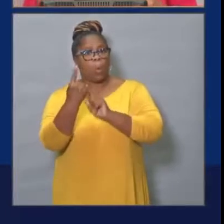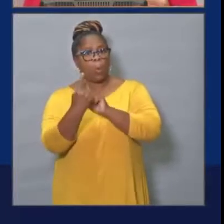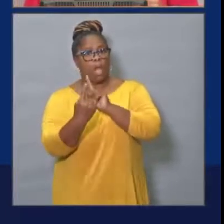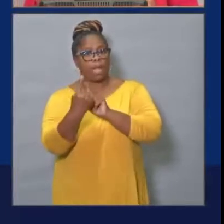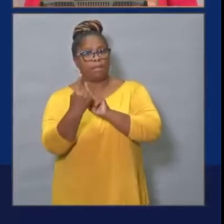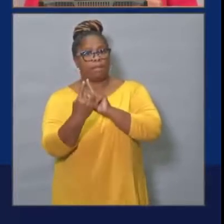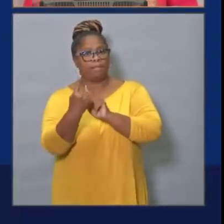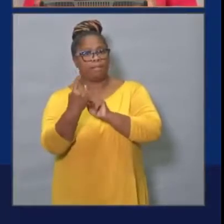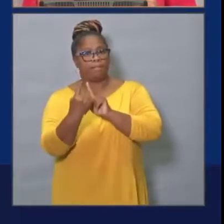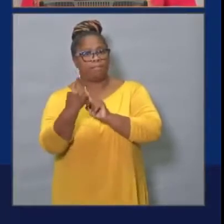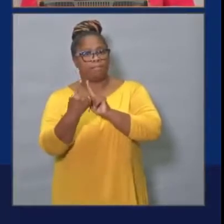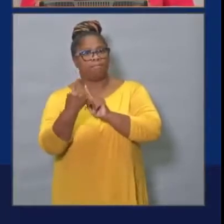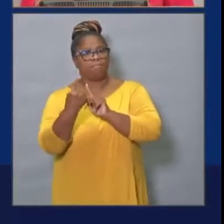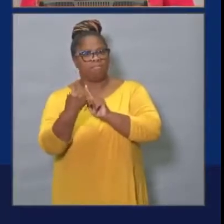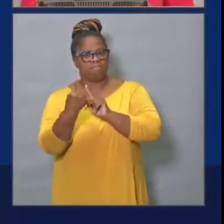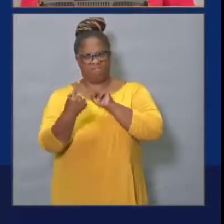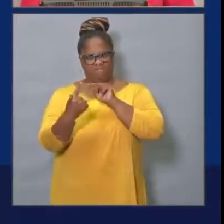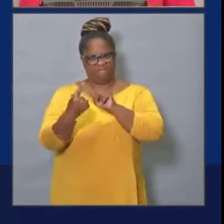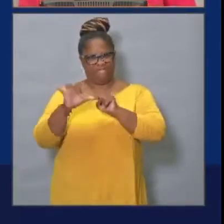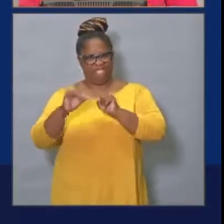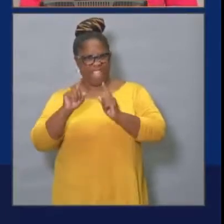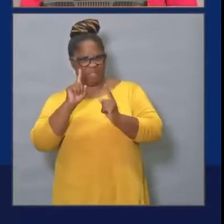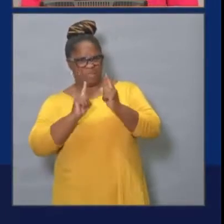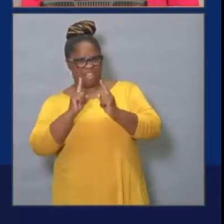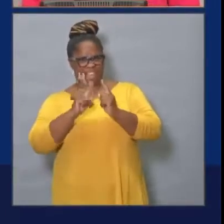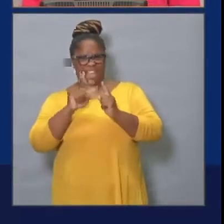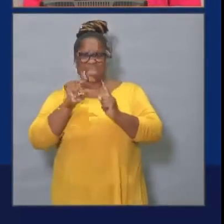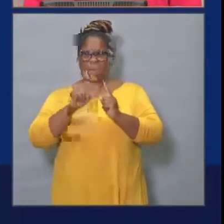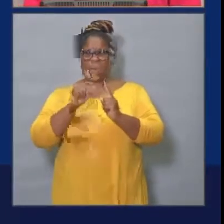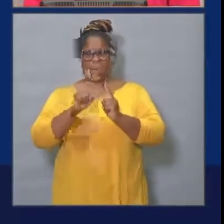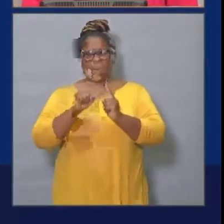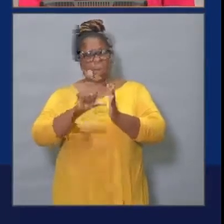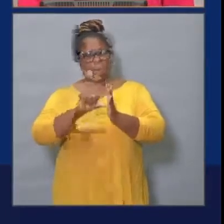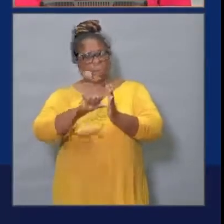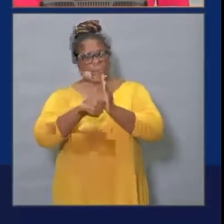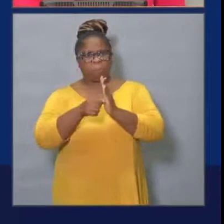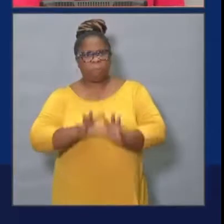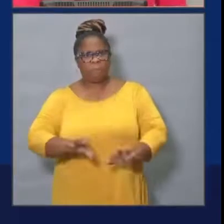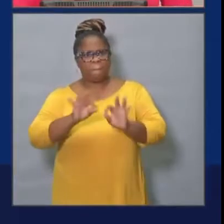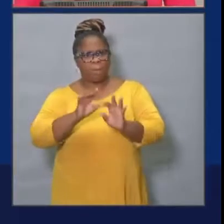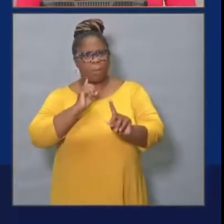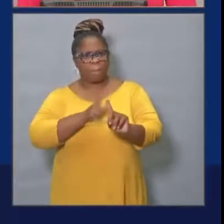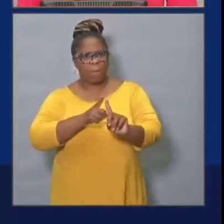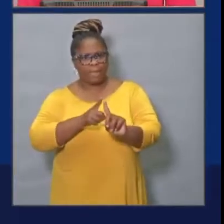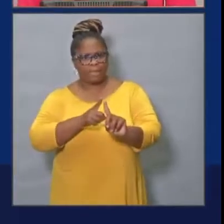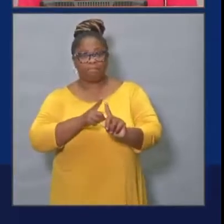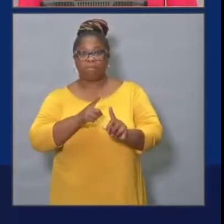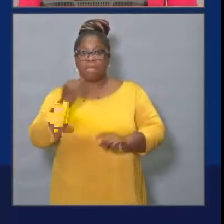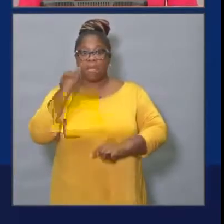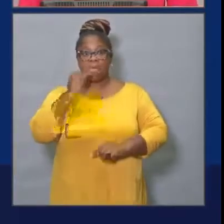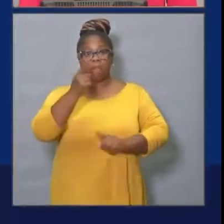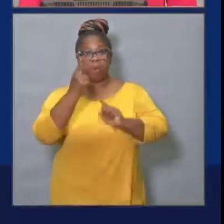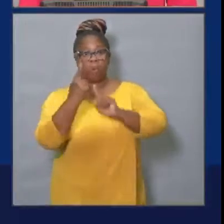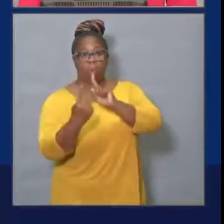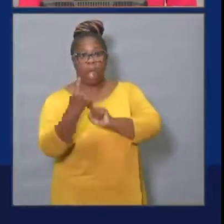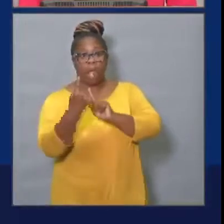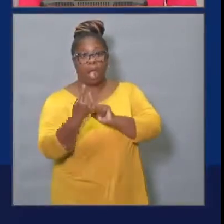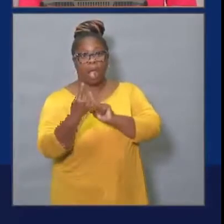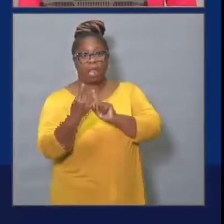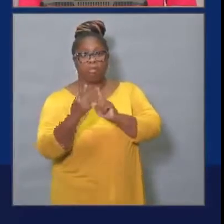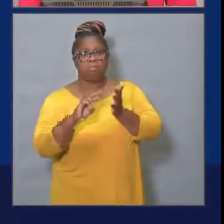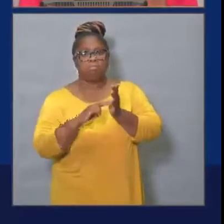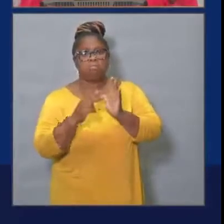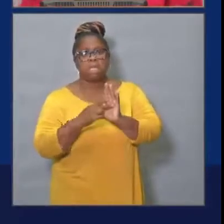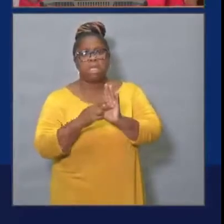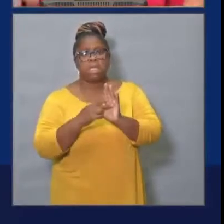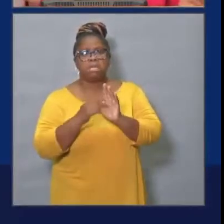a turning point in the epidemiology of how we consider this virus and the trend of cases. If you're at 1, very small